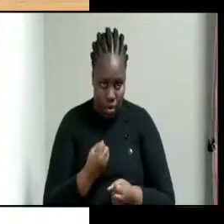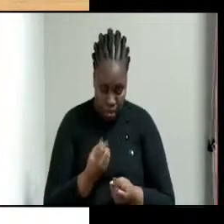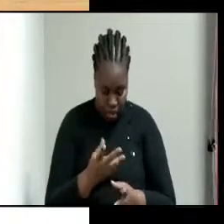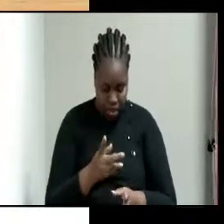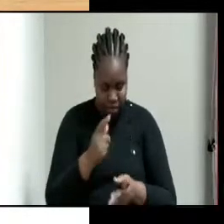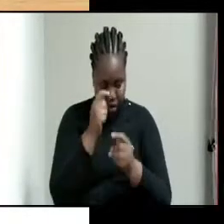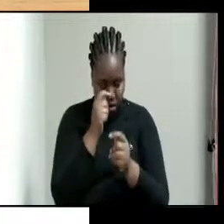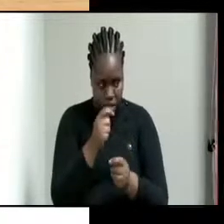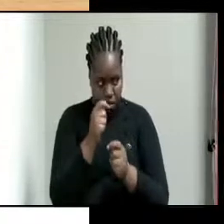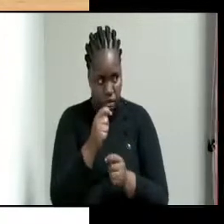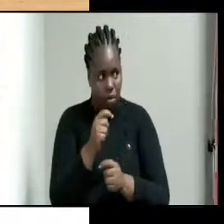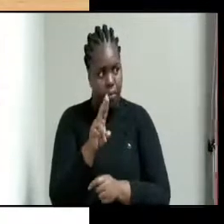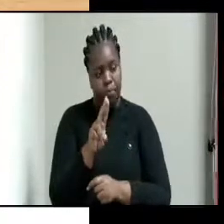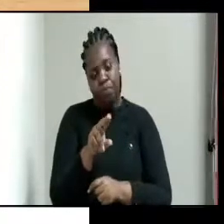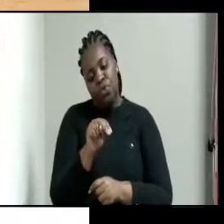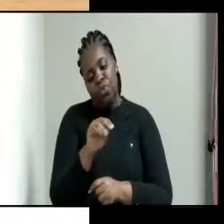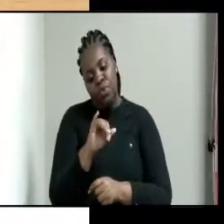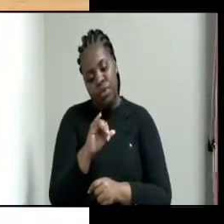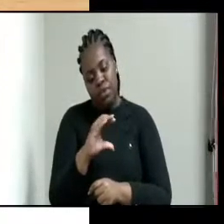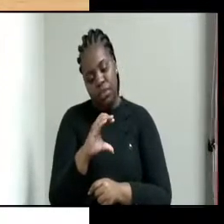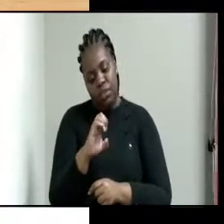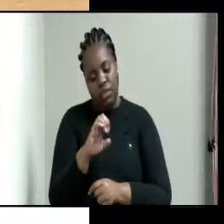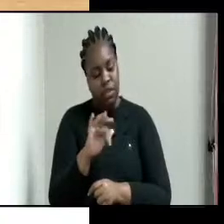acknowledge UNICEF in